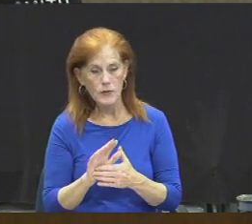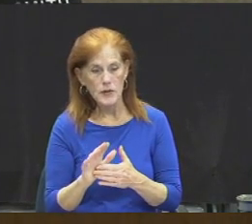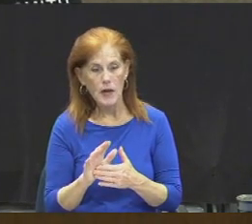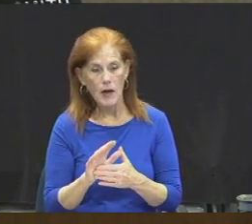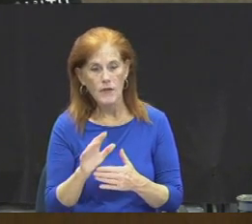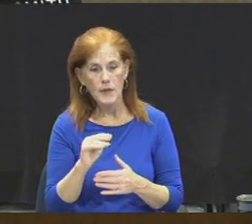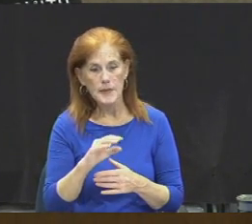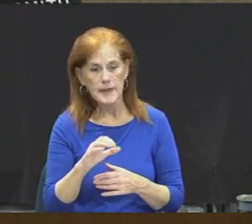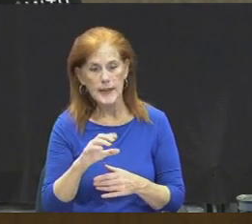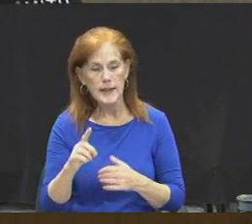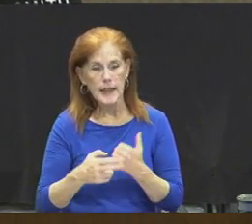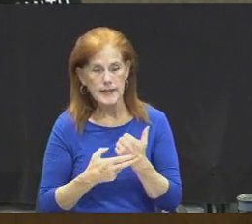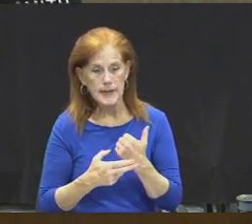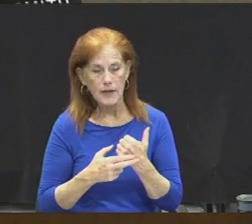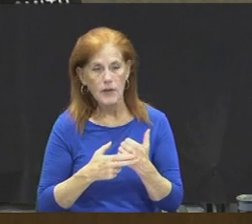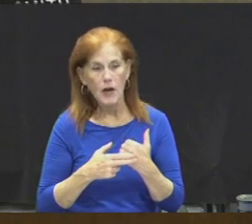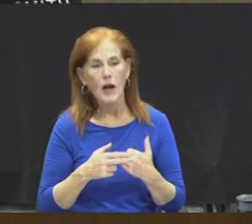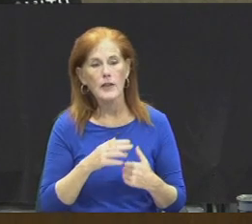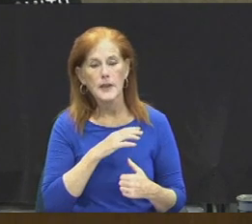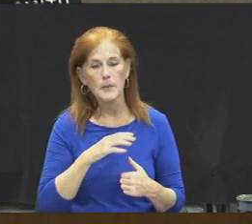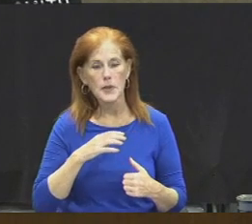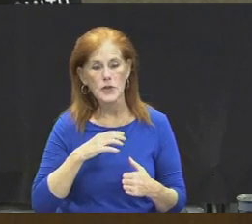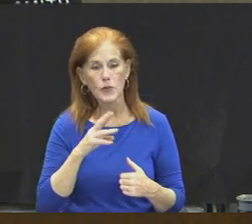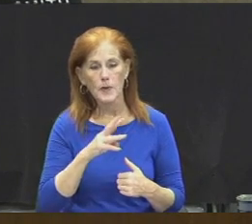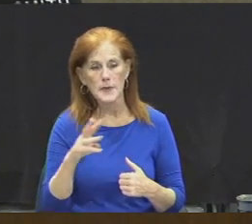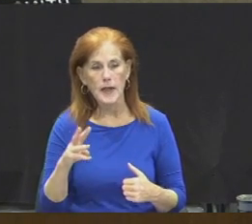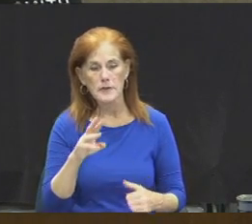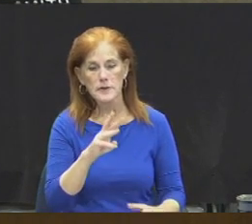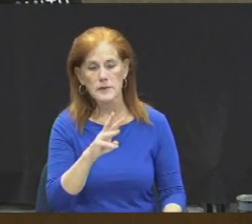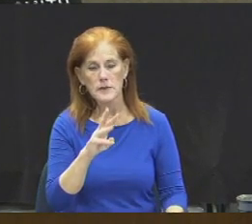stored on the Commission website at